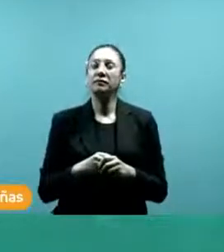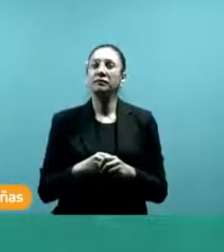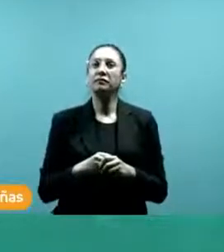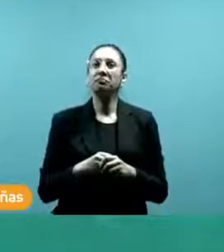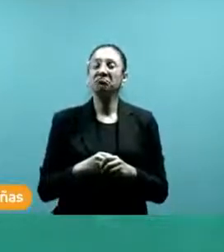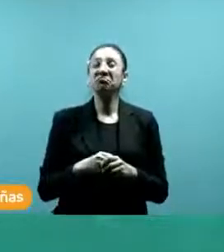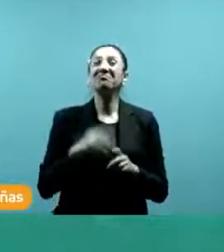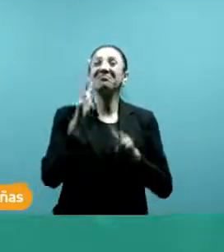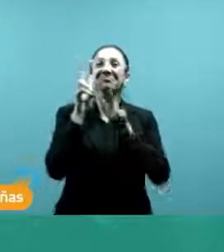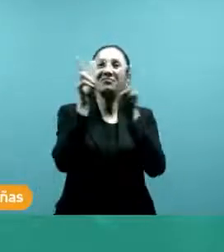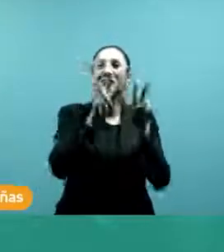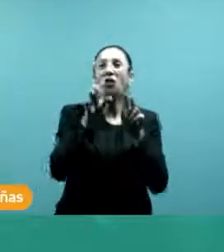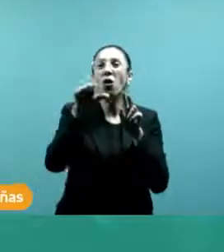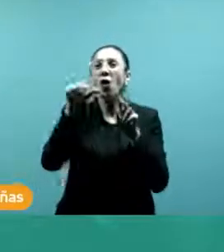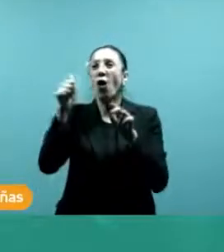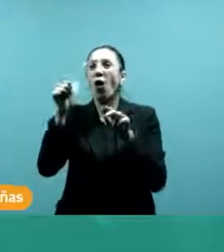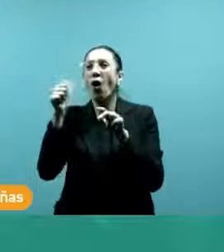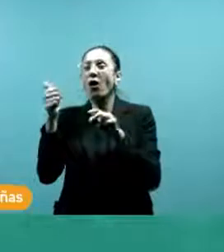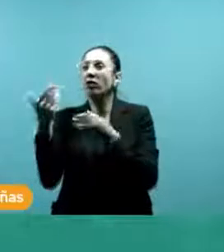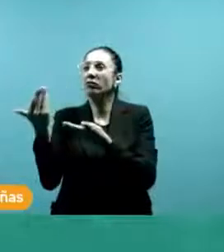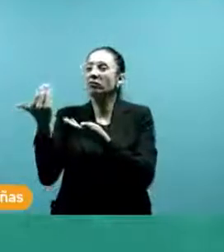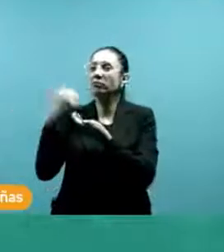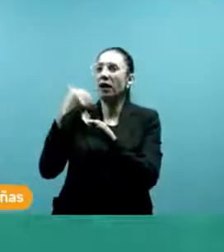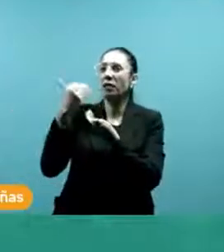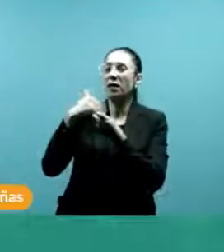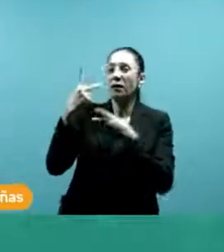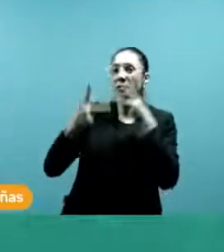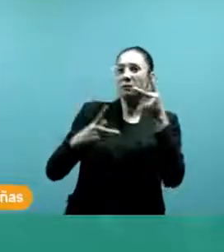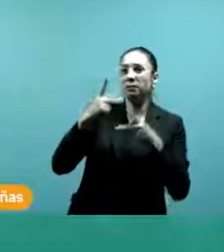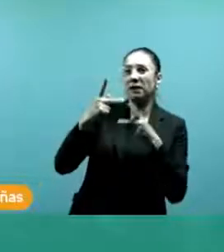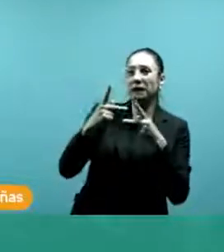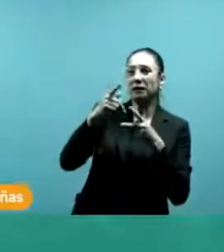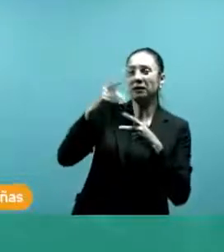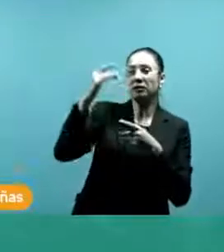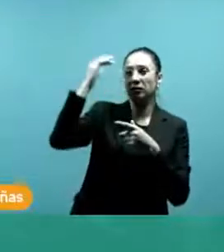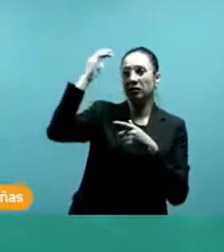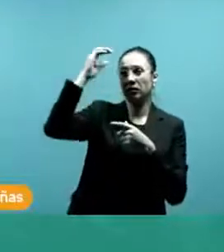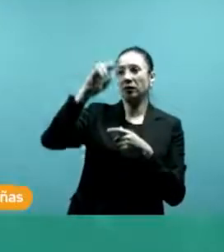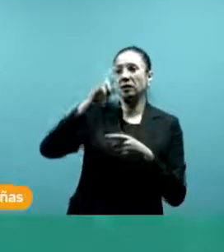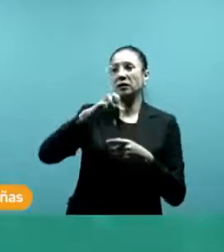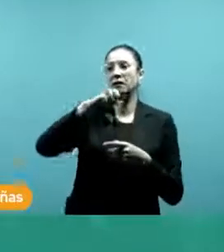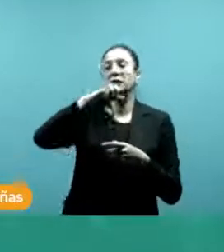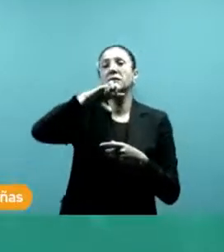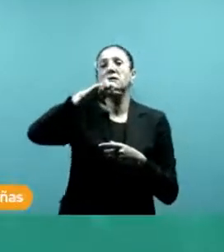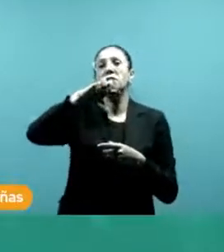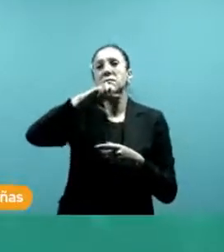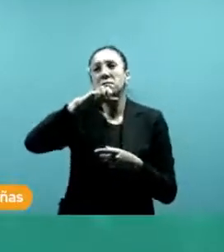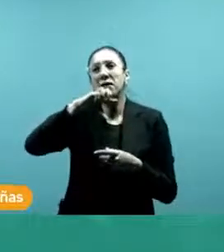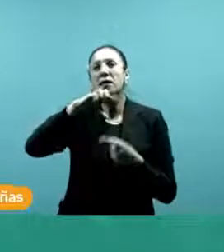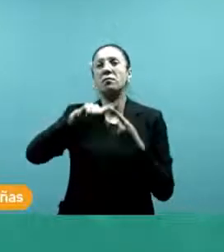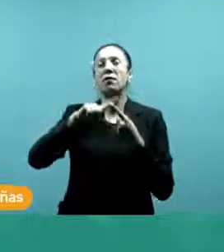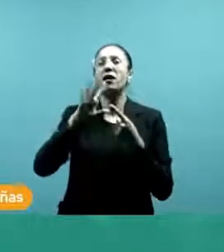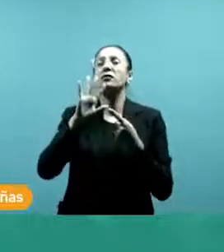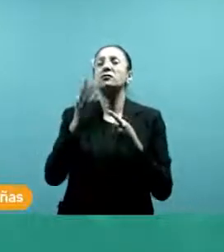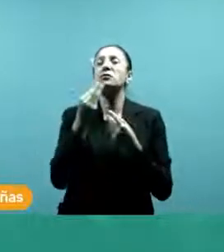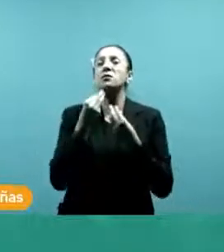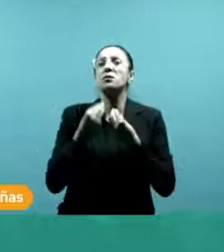the Pope, visitas, including different politicians, Papa, including members of the judiciary ward, so judges